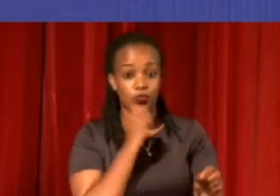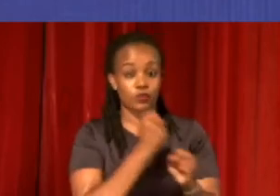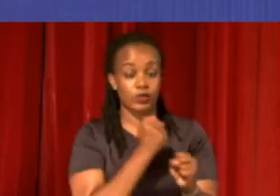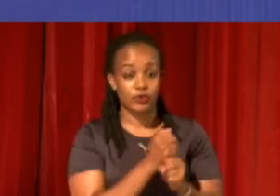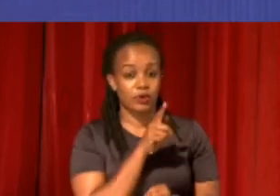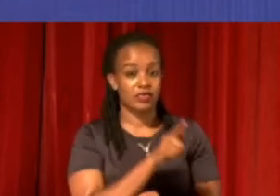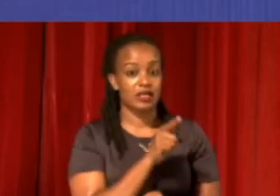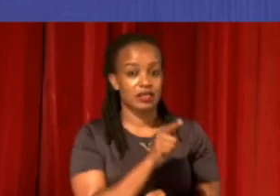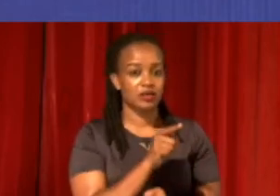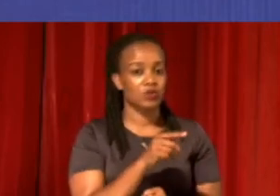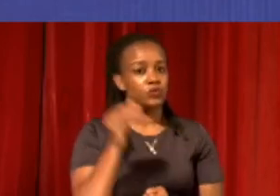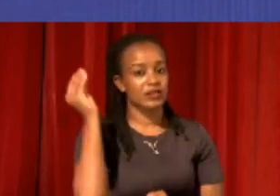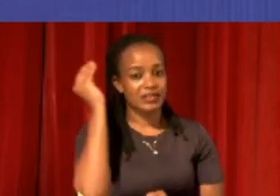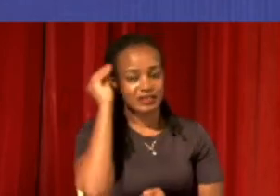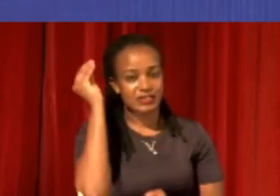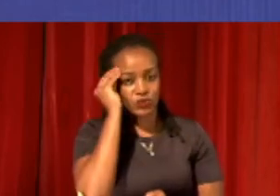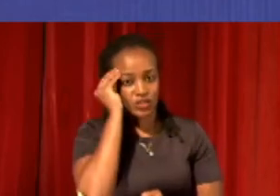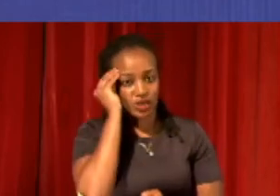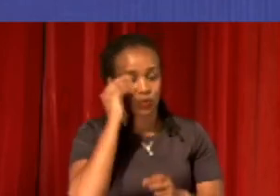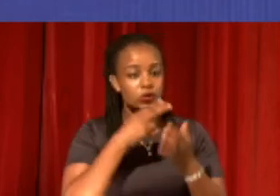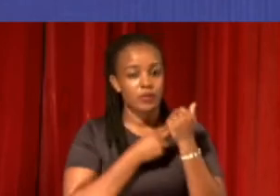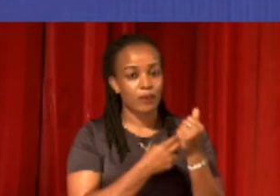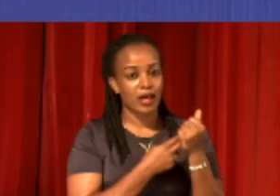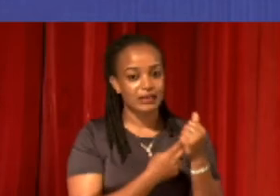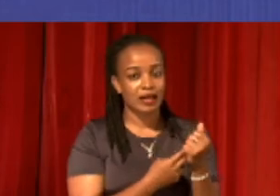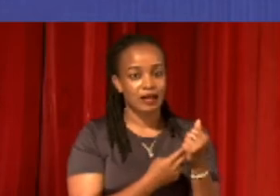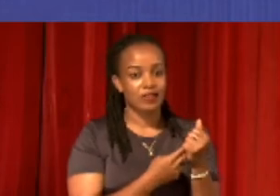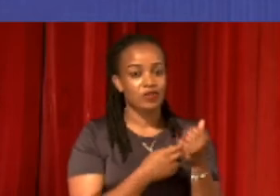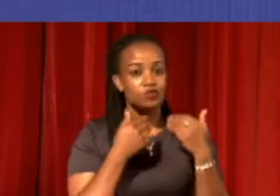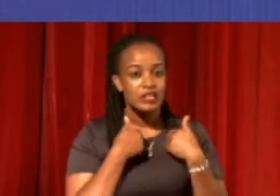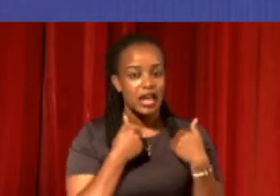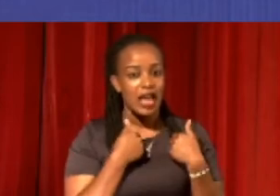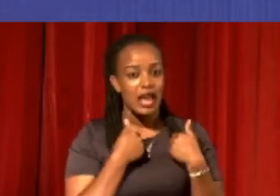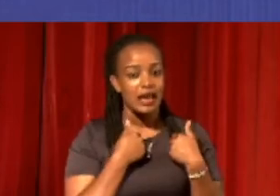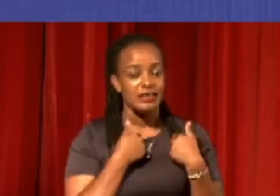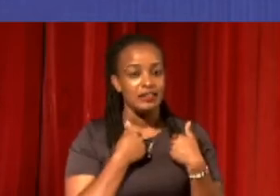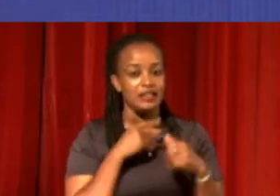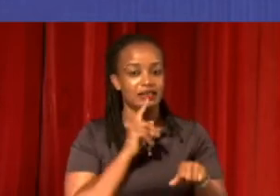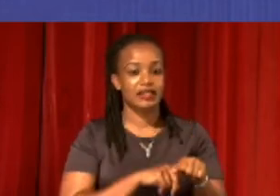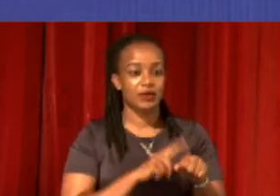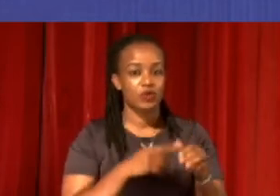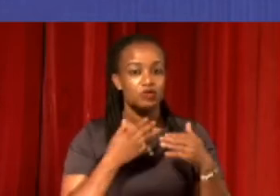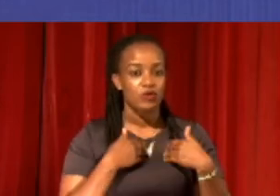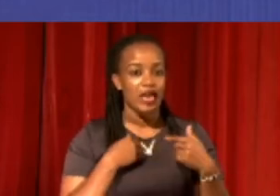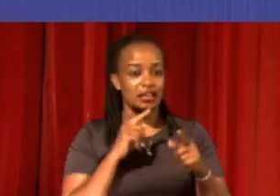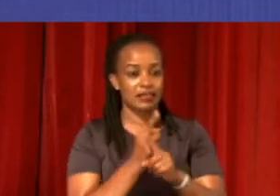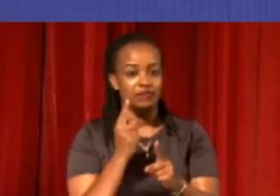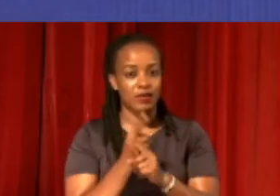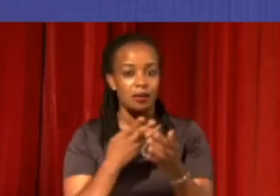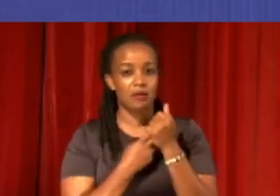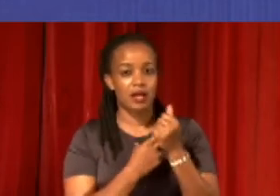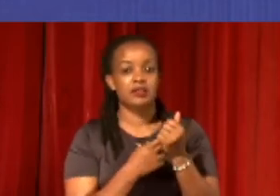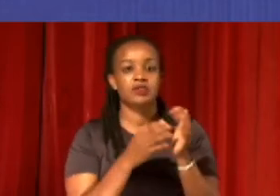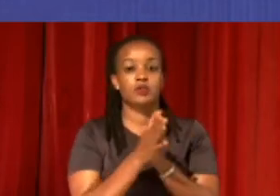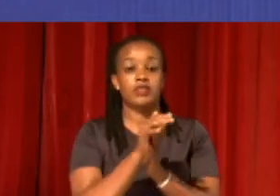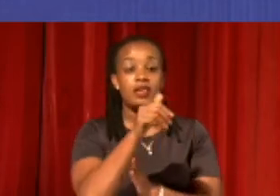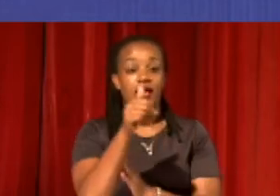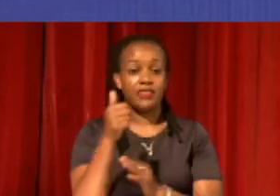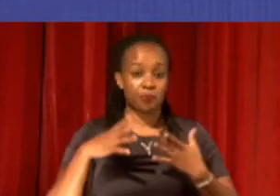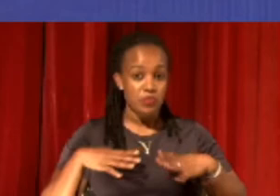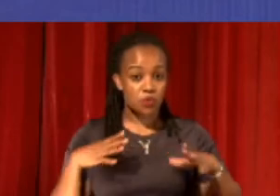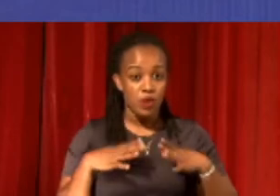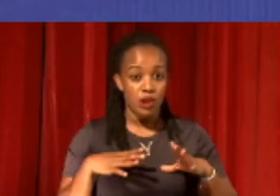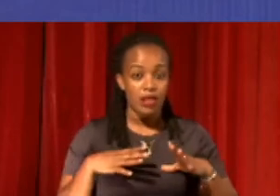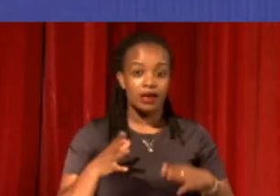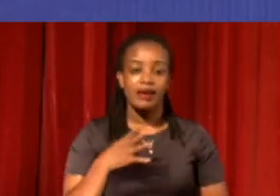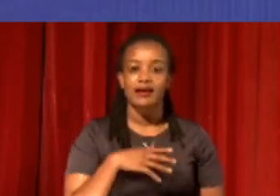budgetary allocation, yes. sometimes with partnerships. Mm. There's a time we had partnership with UNICEF to run the program, so we were able to train even more youth. Mm.